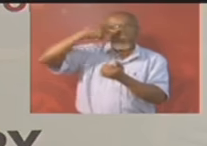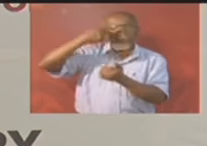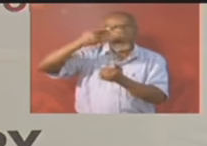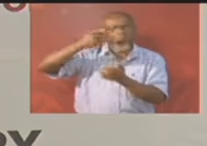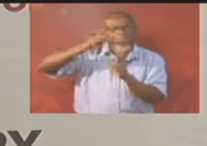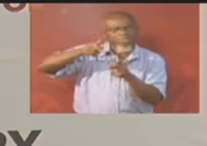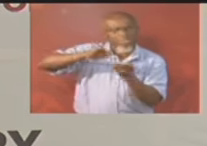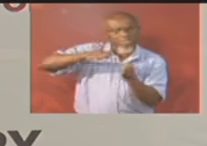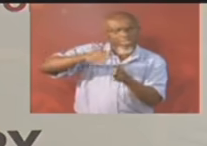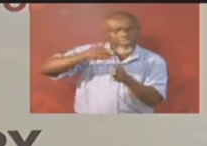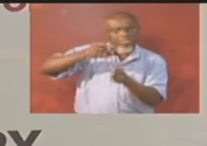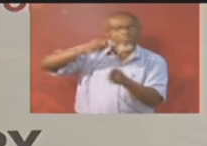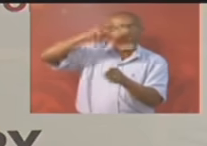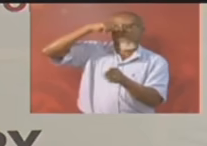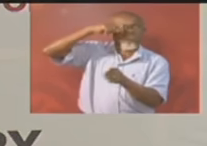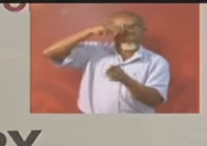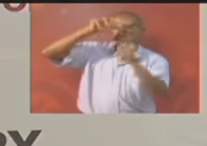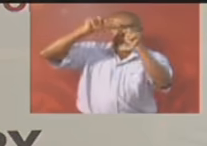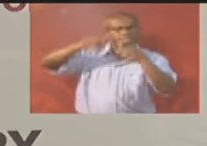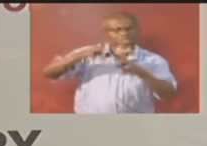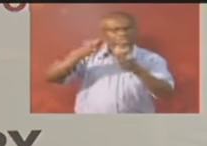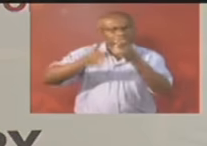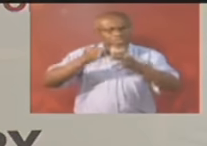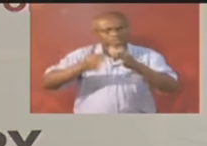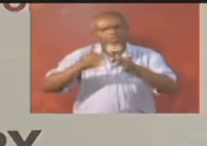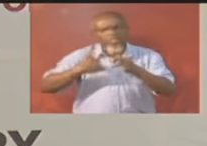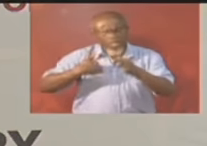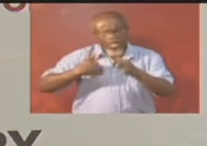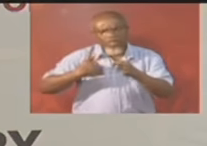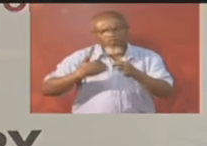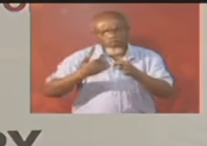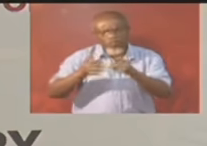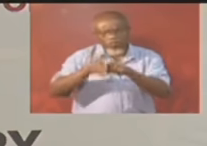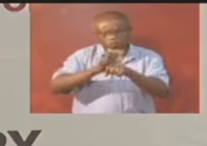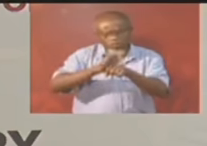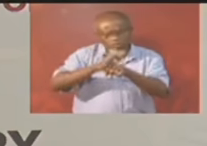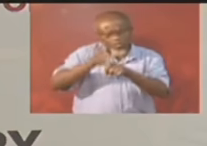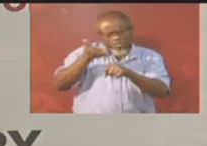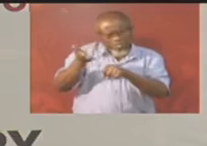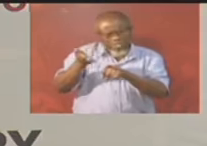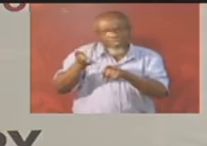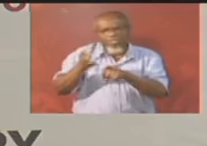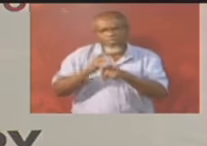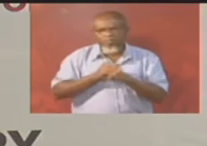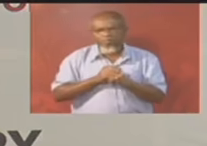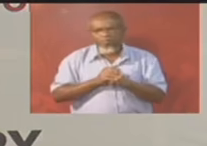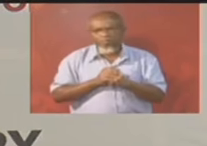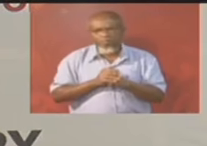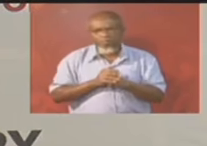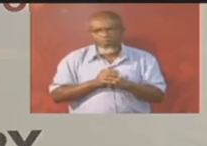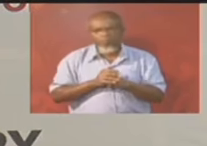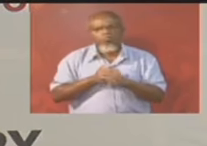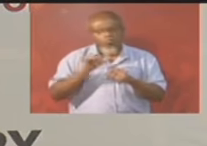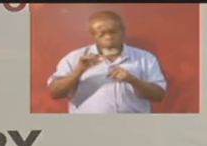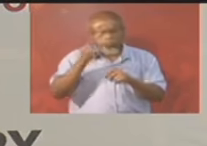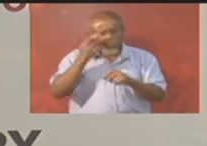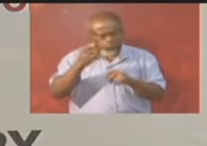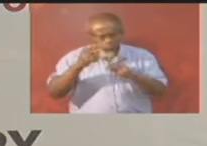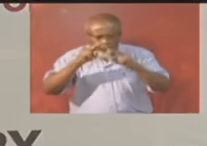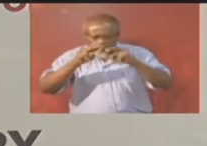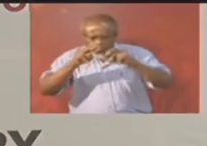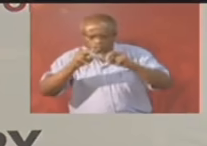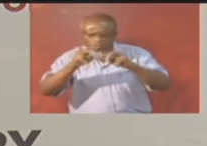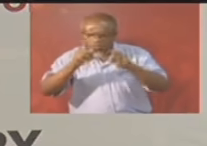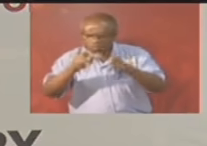automatically directly related to respiratory illness, so that we do monitor deaths, especially more sudden ones or